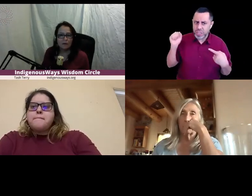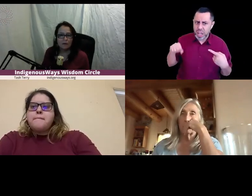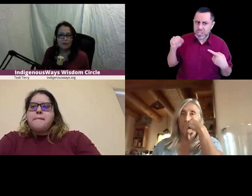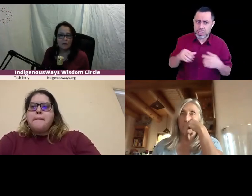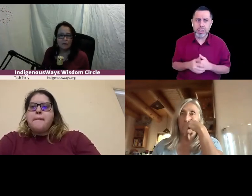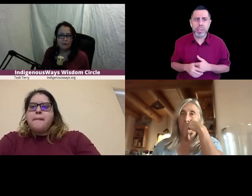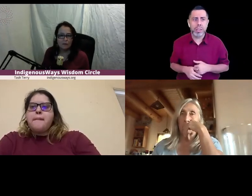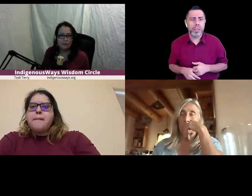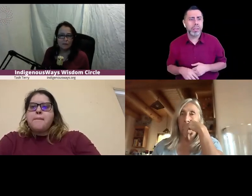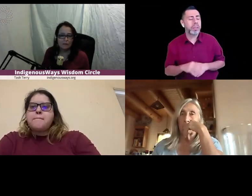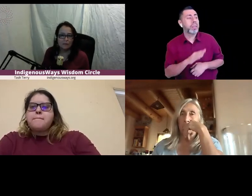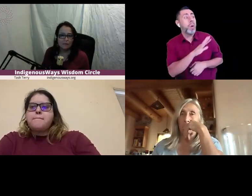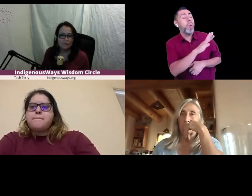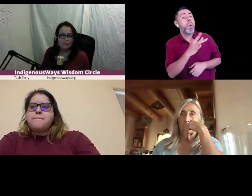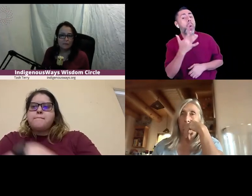knock on wood,